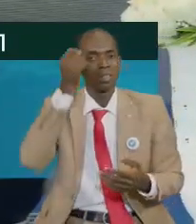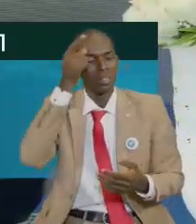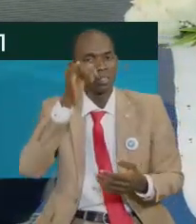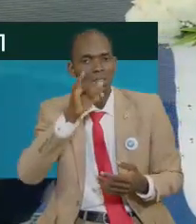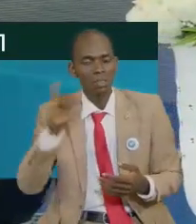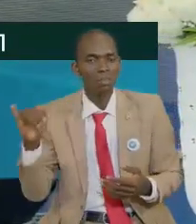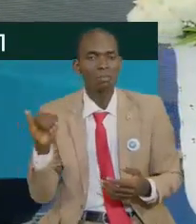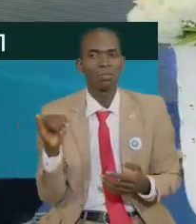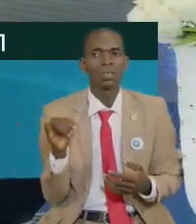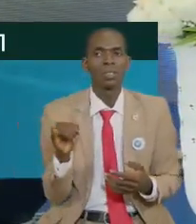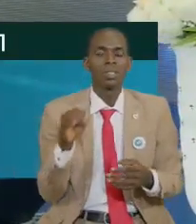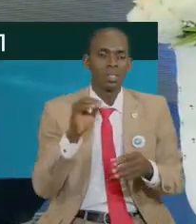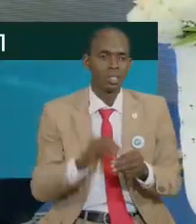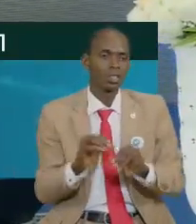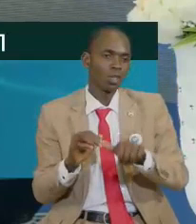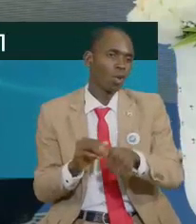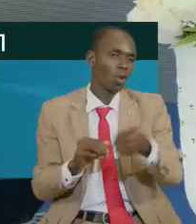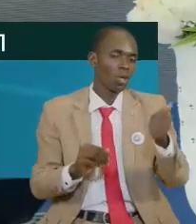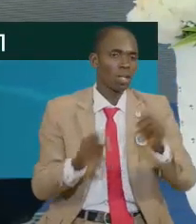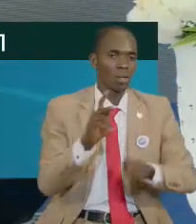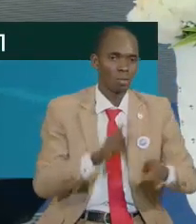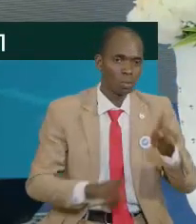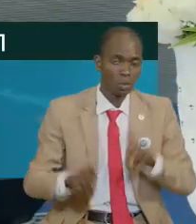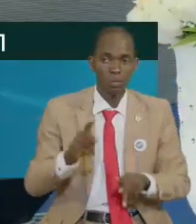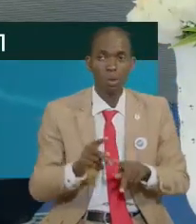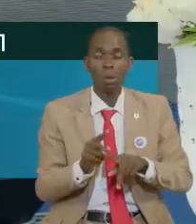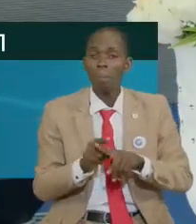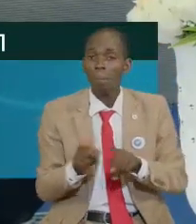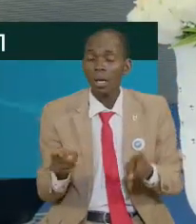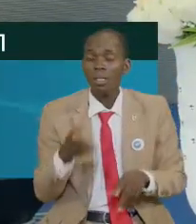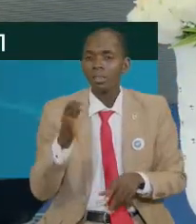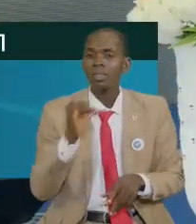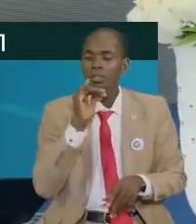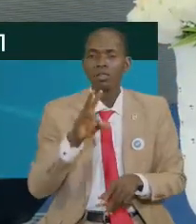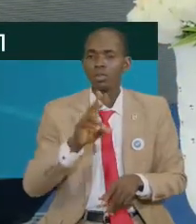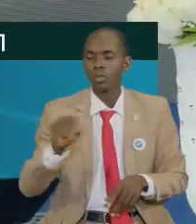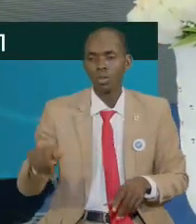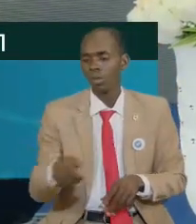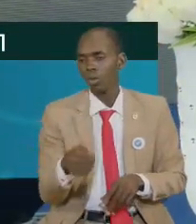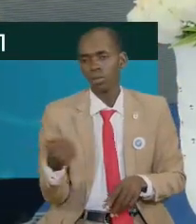enlightenment in other people, some, but there's no salvation in any other.